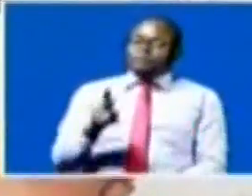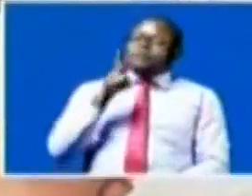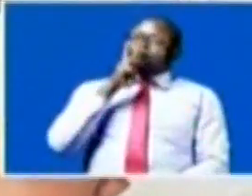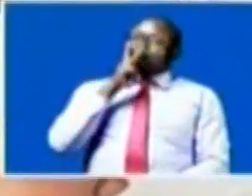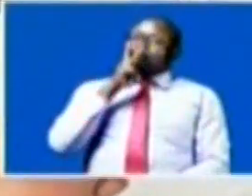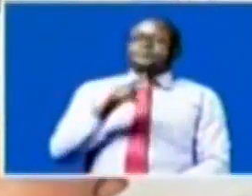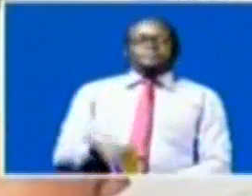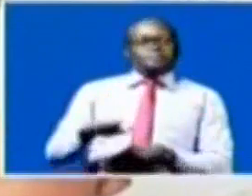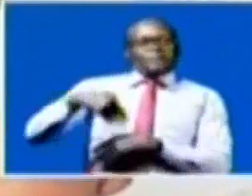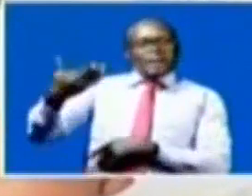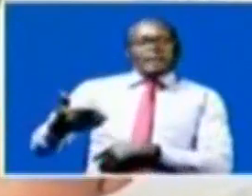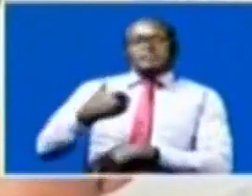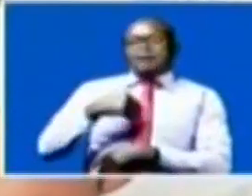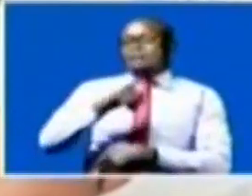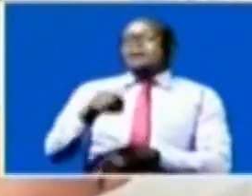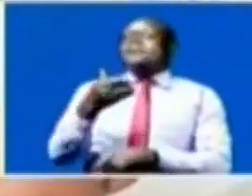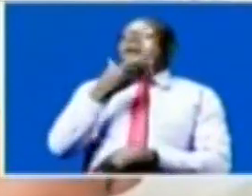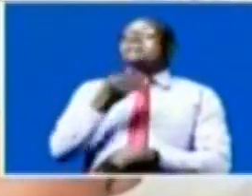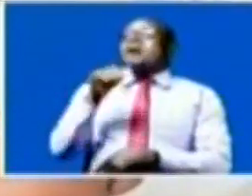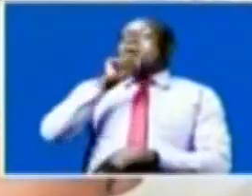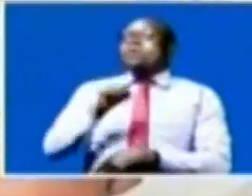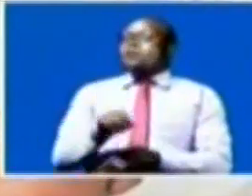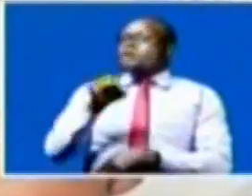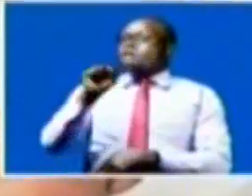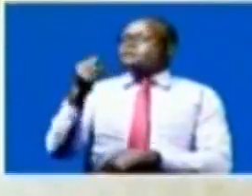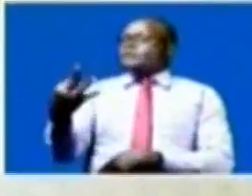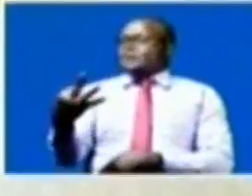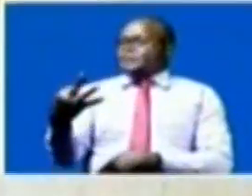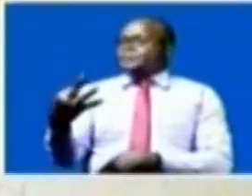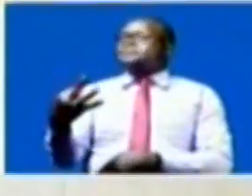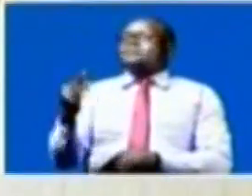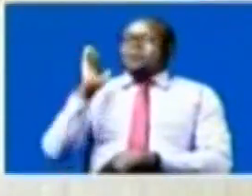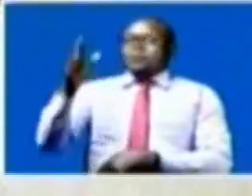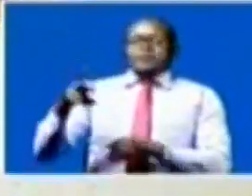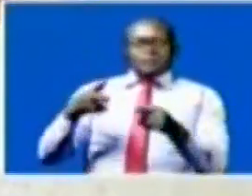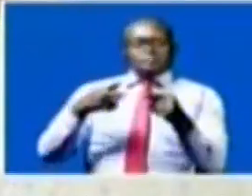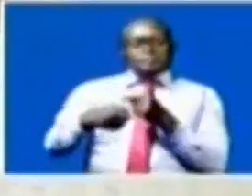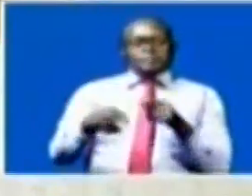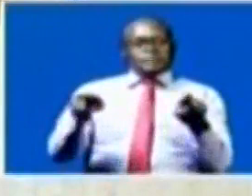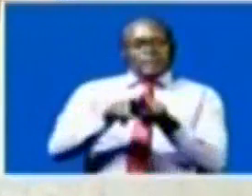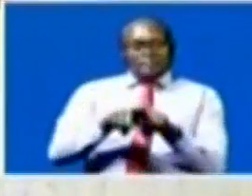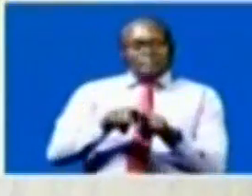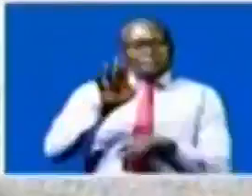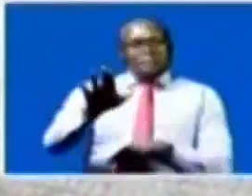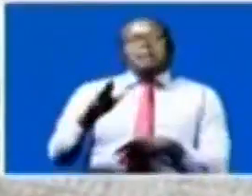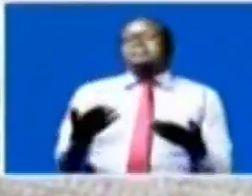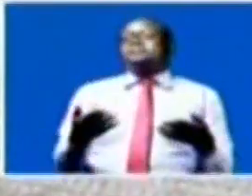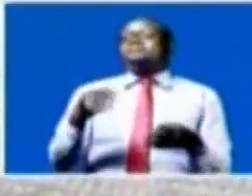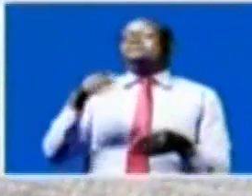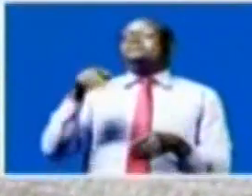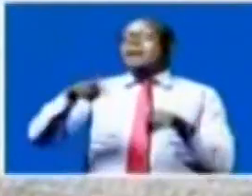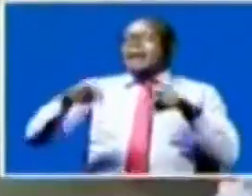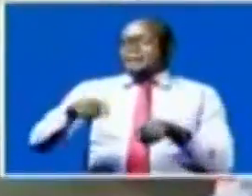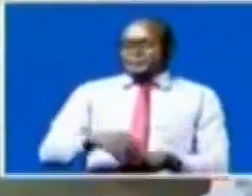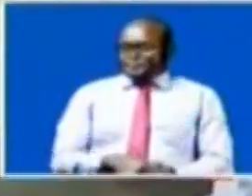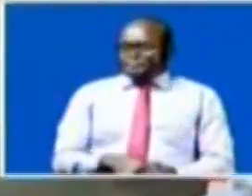On the next bed lies 53-year-old John Mwaura, who is scheduled to undergo an operation to remove his toe. Mwaura,